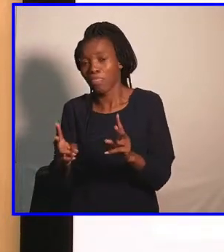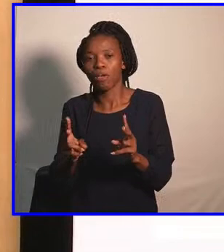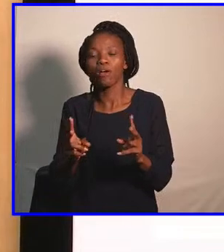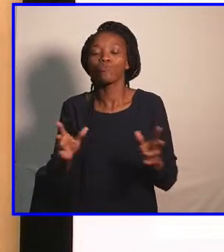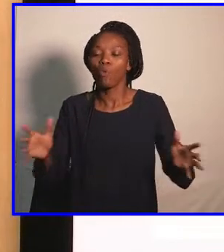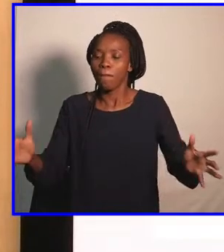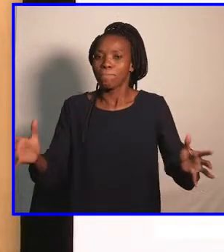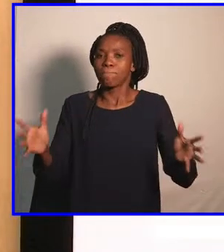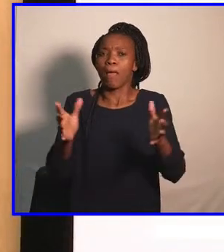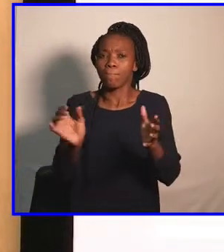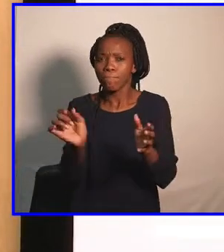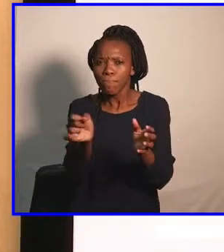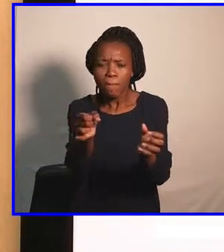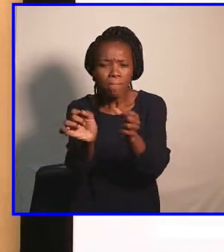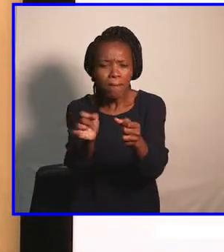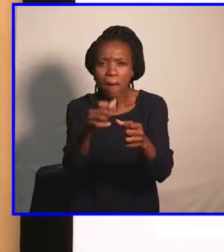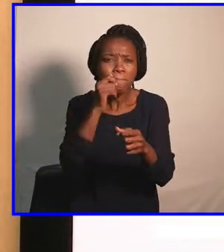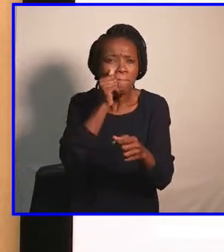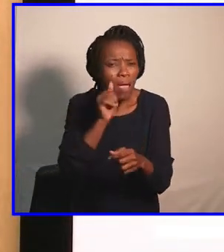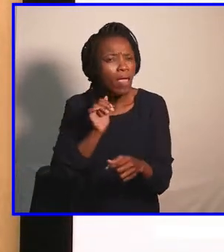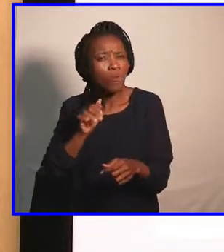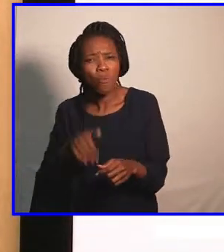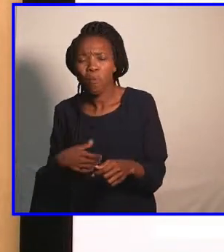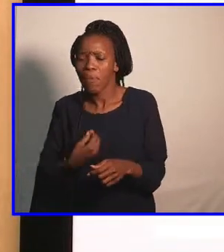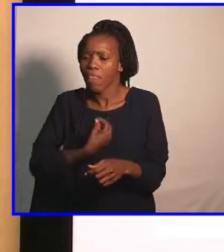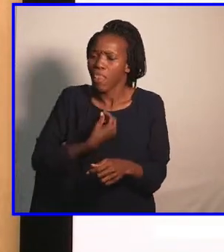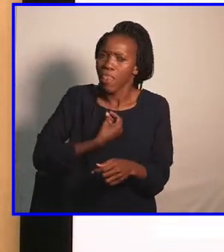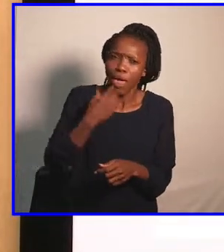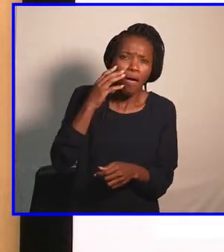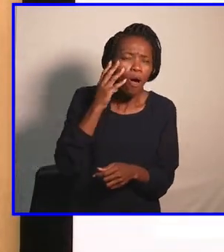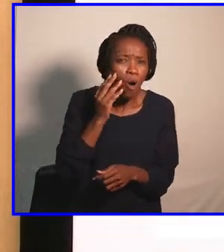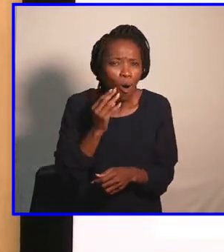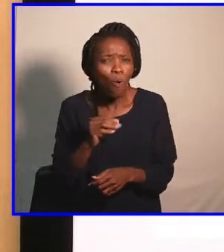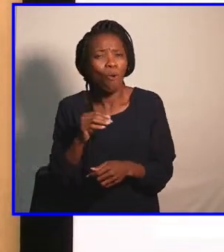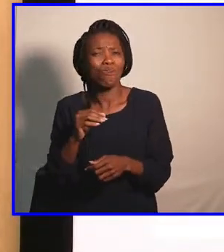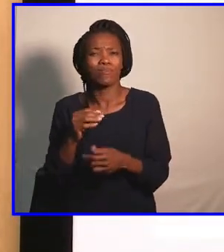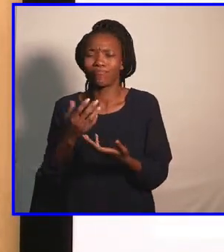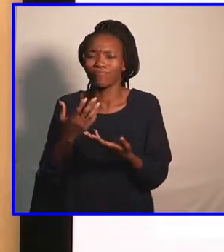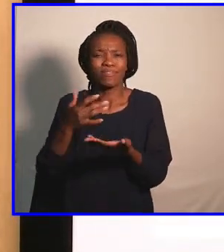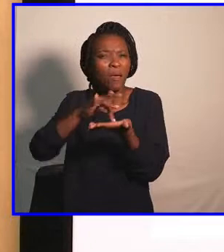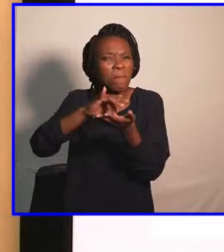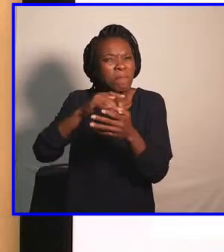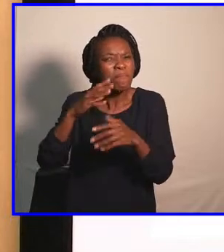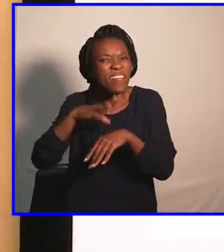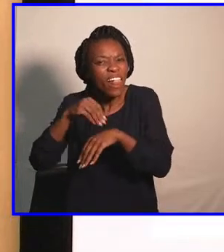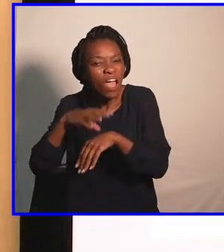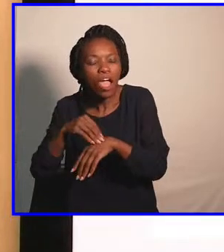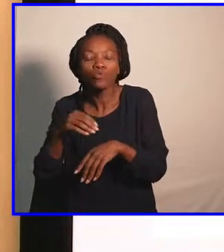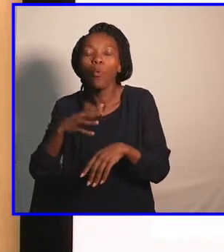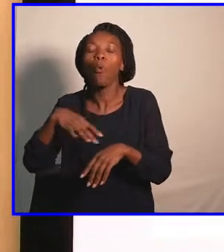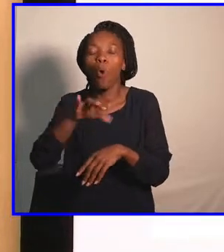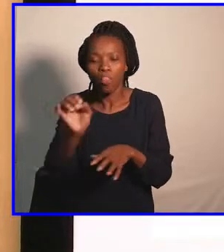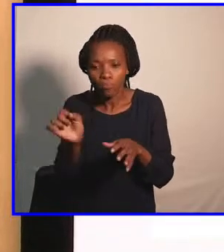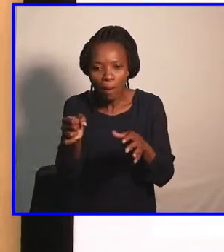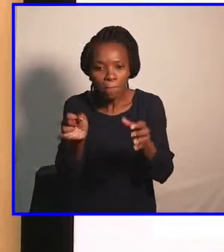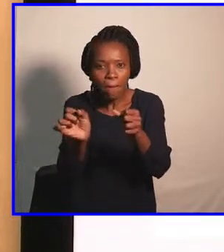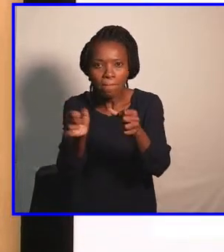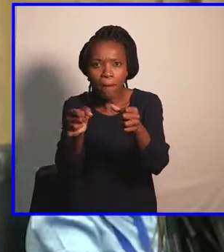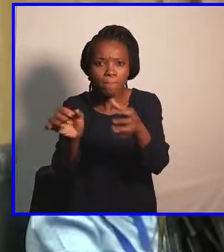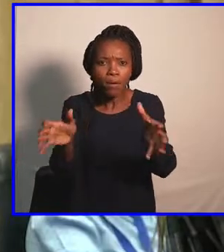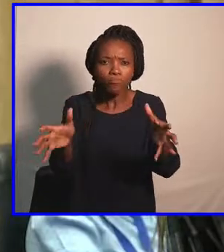have brought them all together, men and women, young and old and middle age, to bring them all together